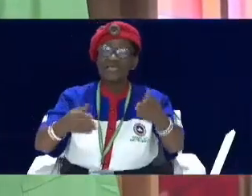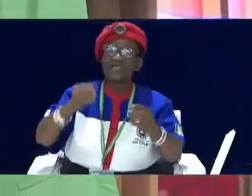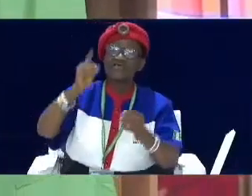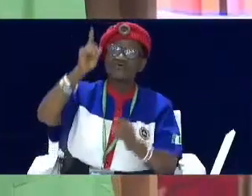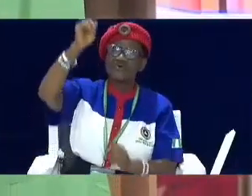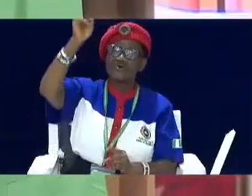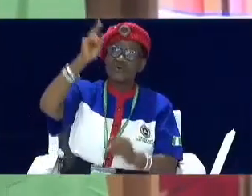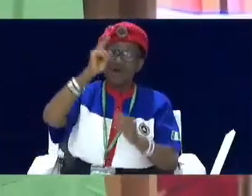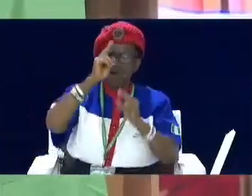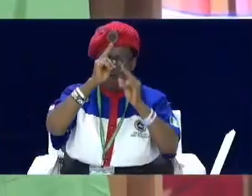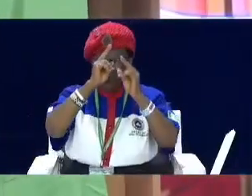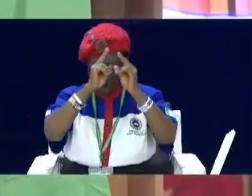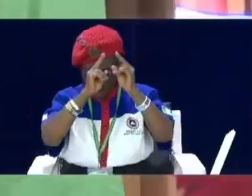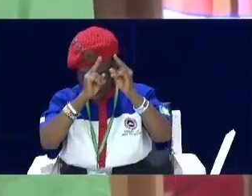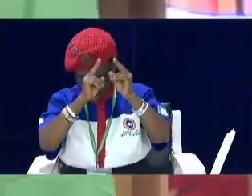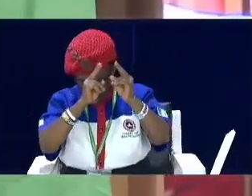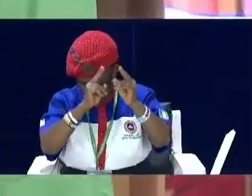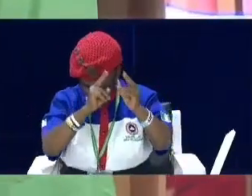give you